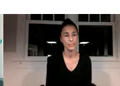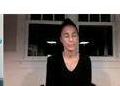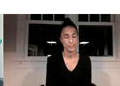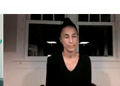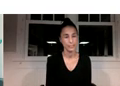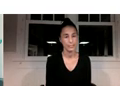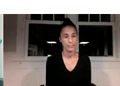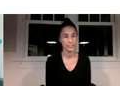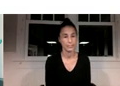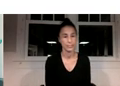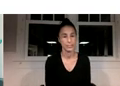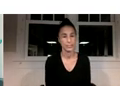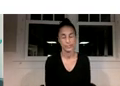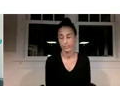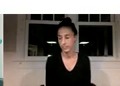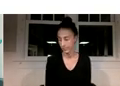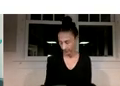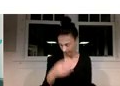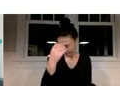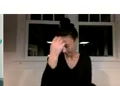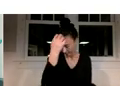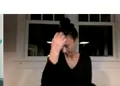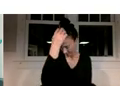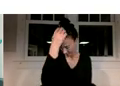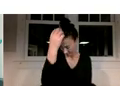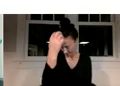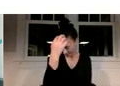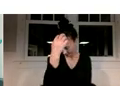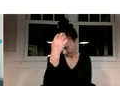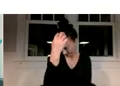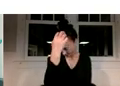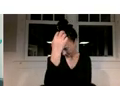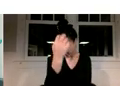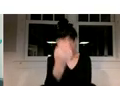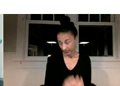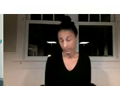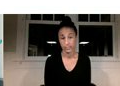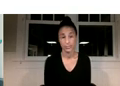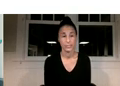on a site containing a group of properties within the same small area.